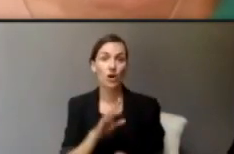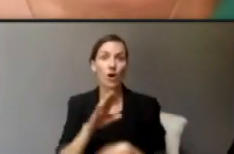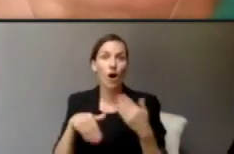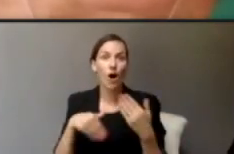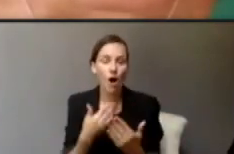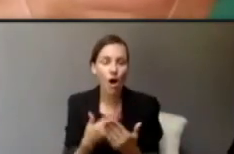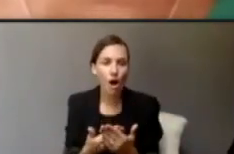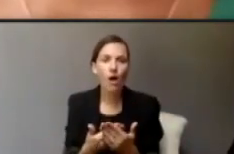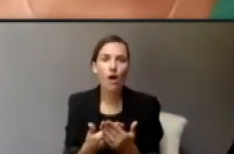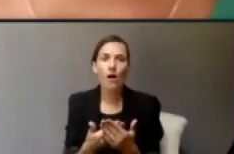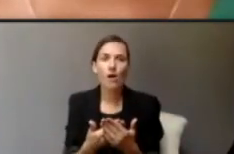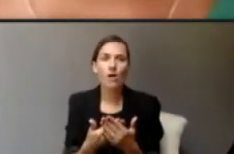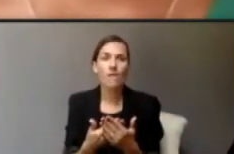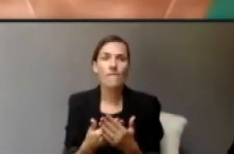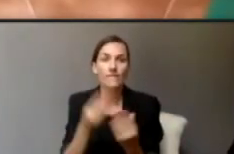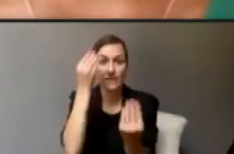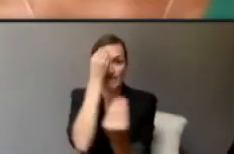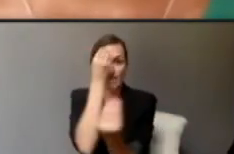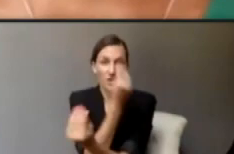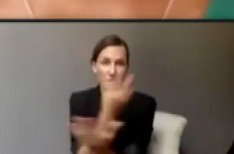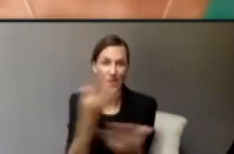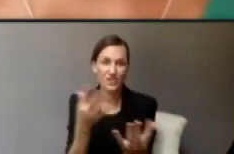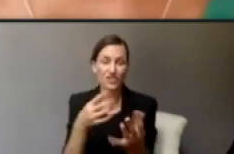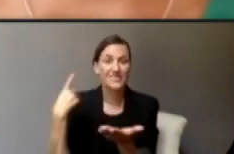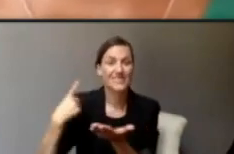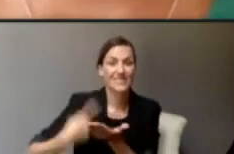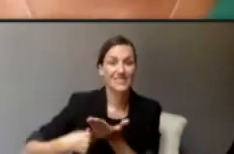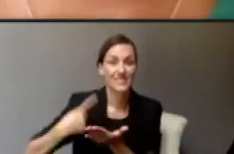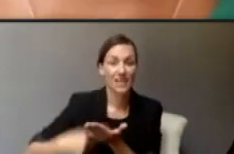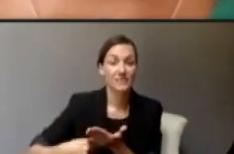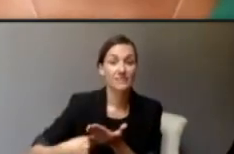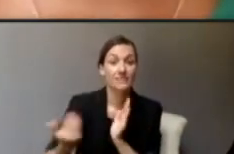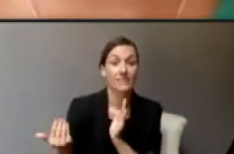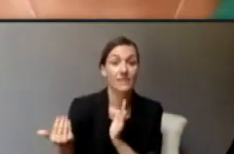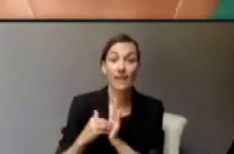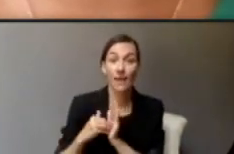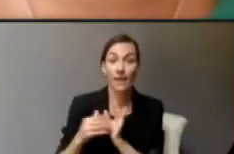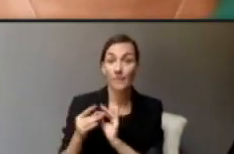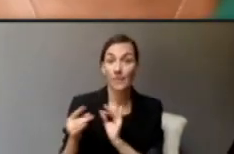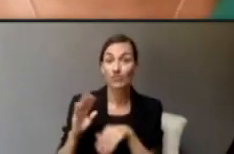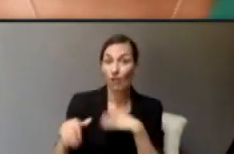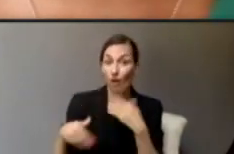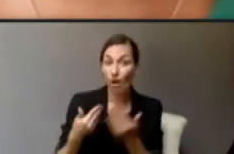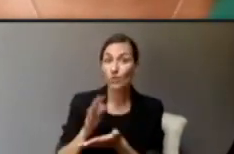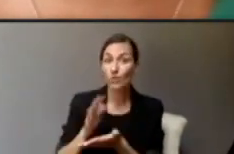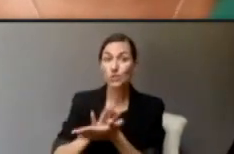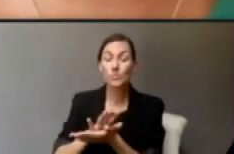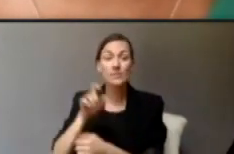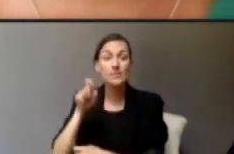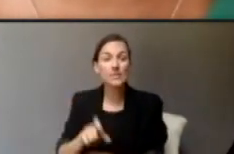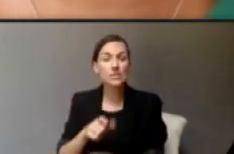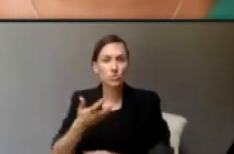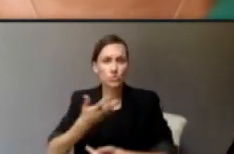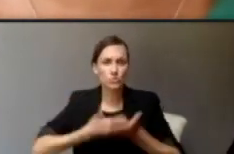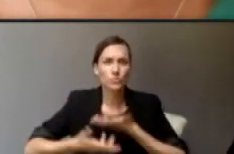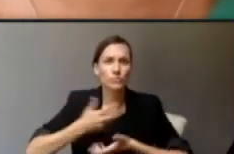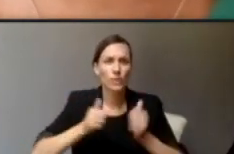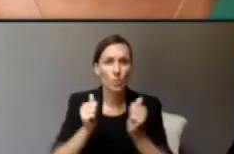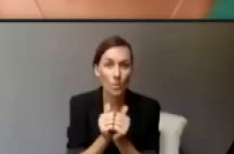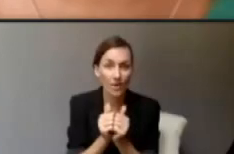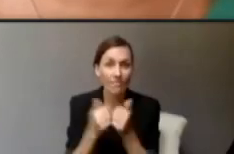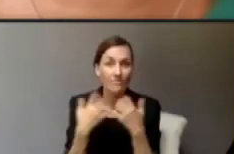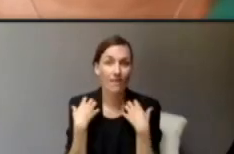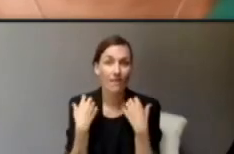were covered. And again, I do want to just reiterate that all schools need to work closely with their health